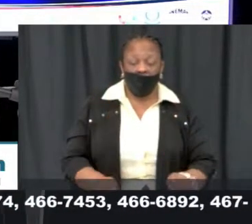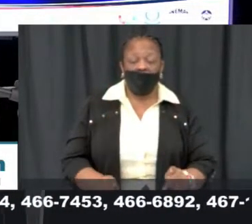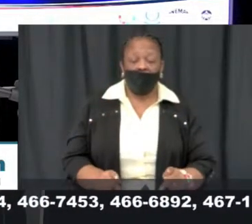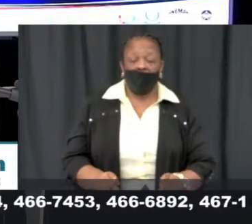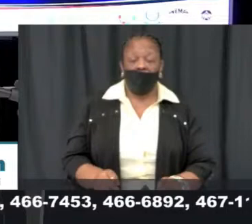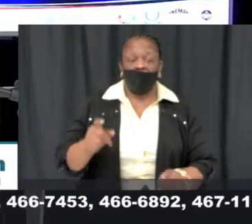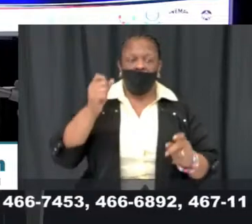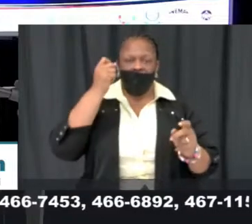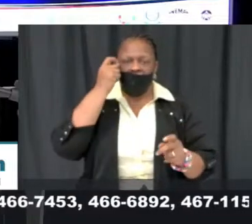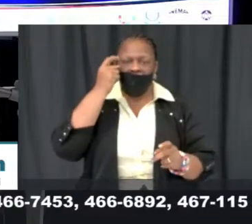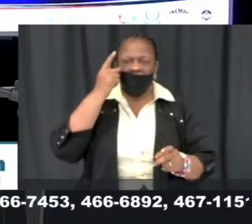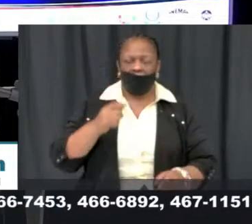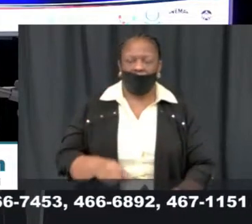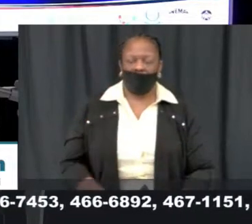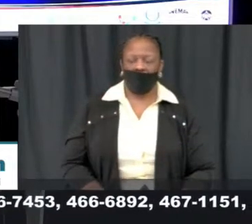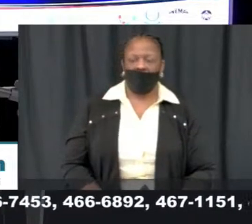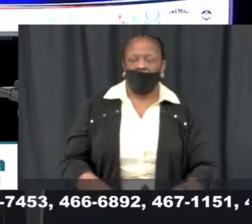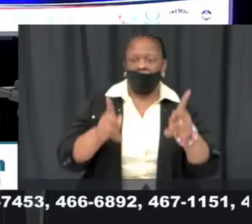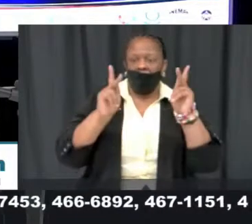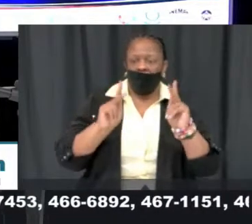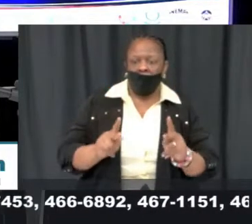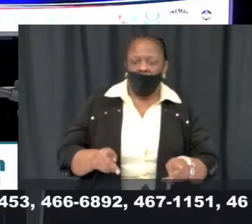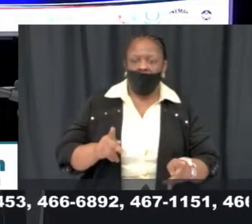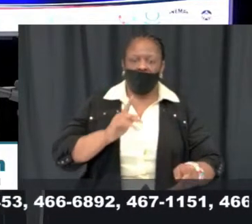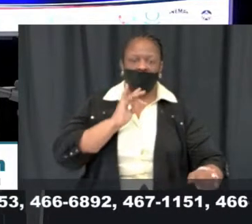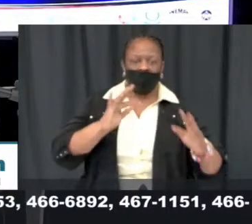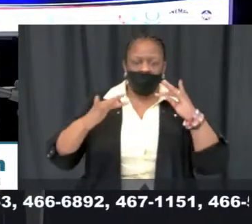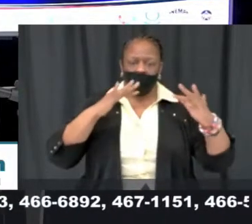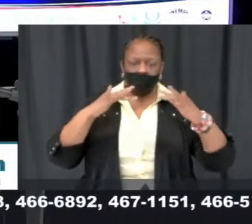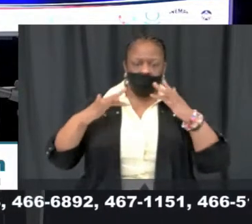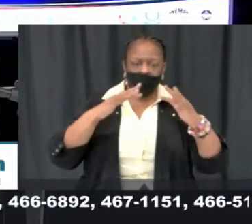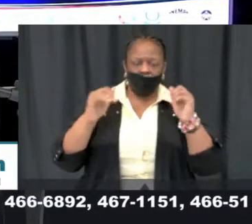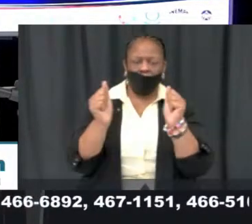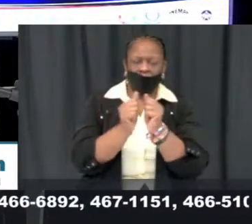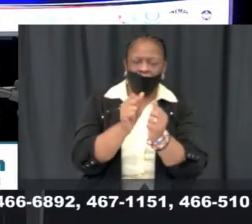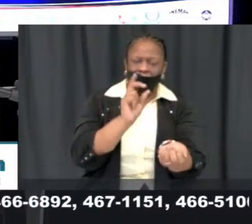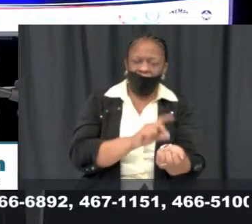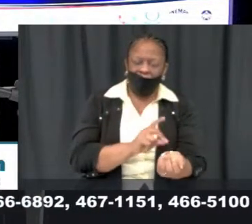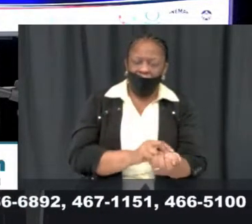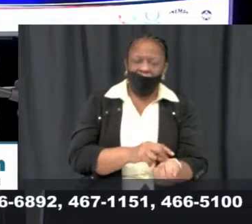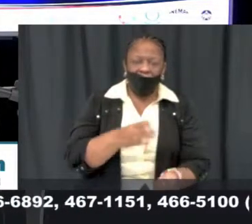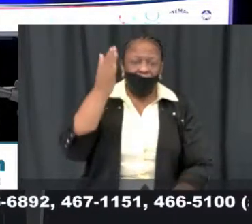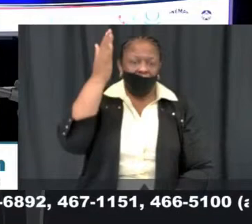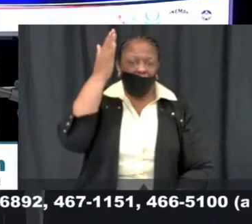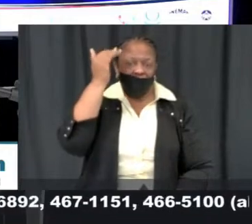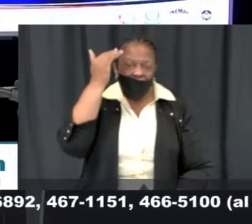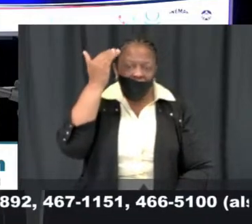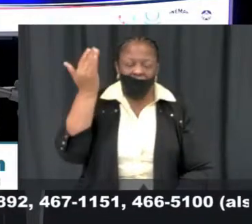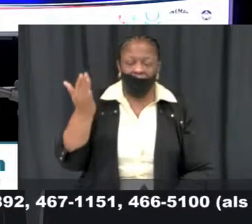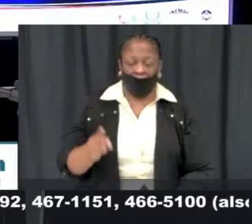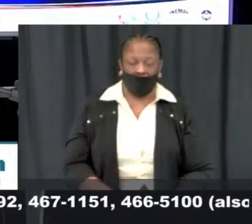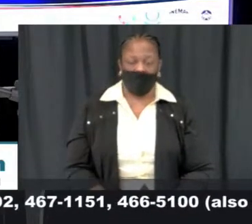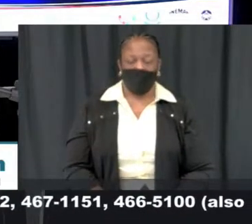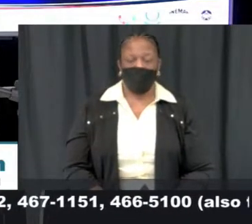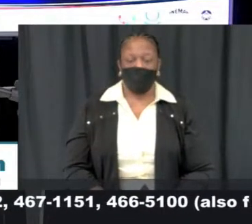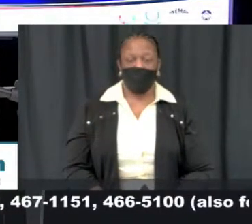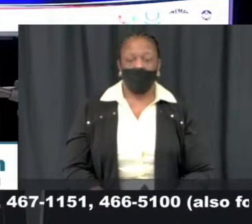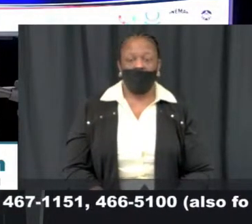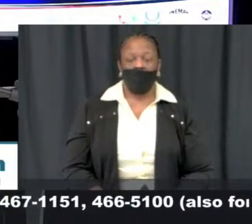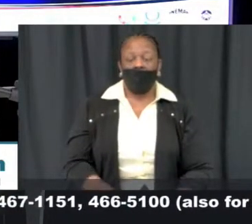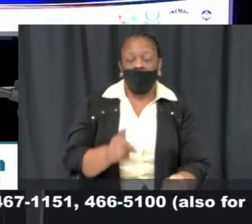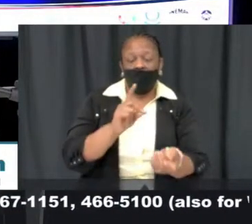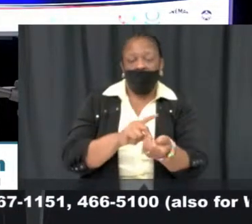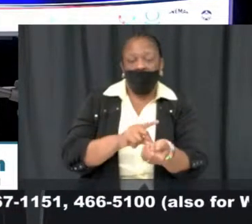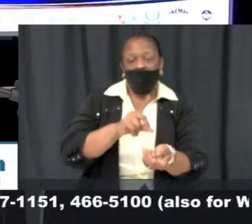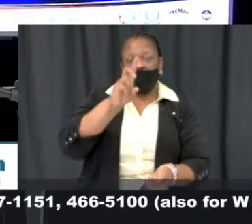man, a man who is serving his country, a man who is carrying a heavy load for this country, and we